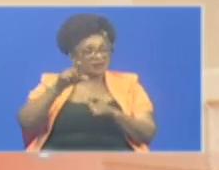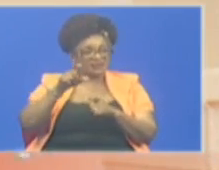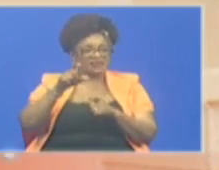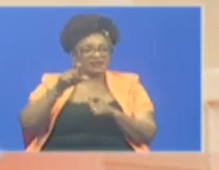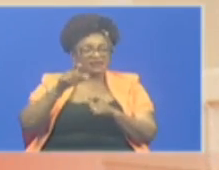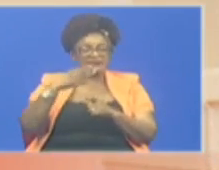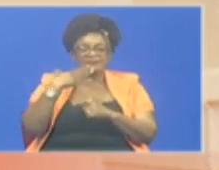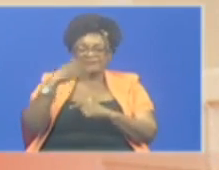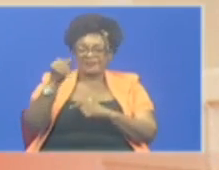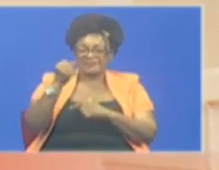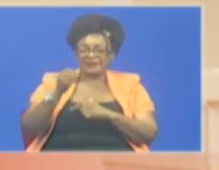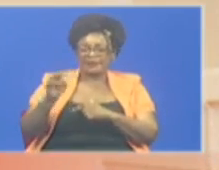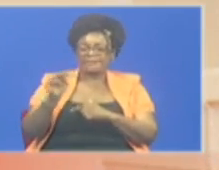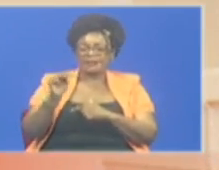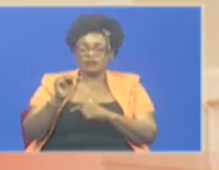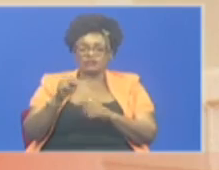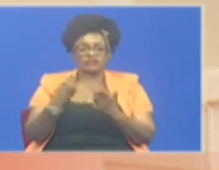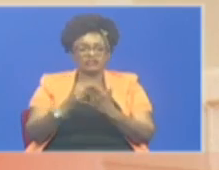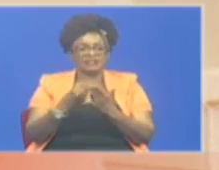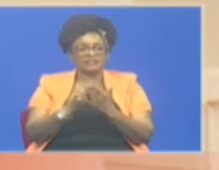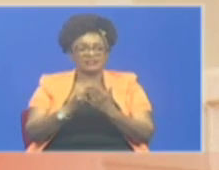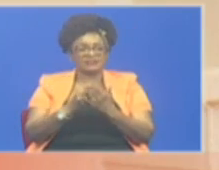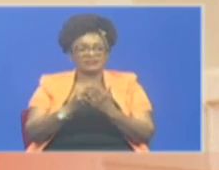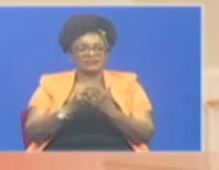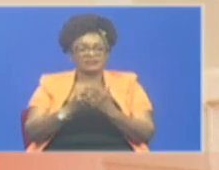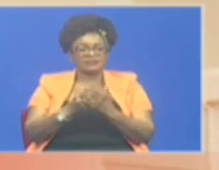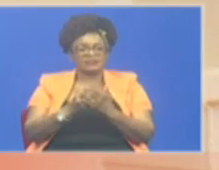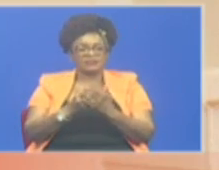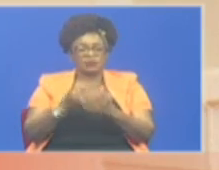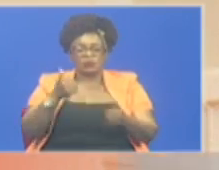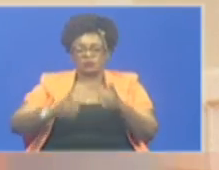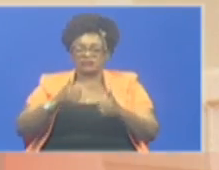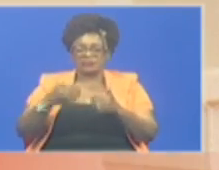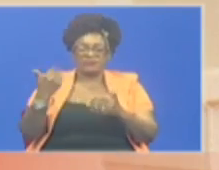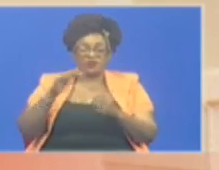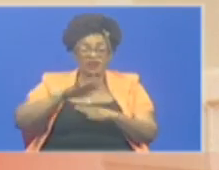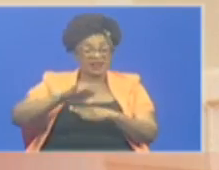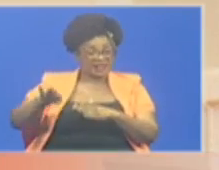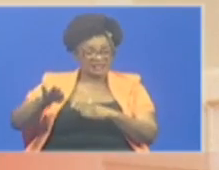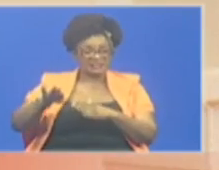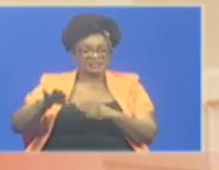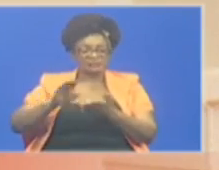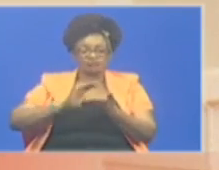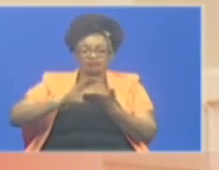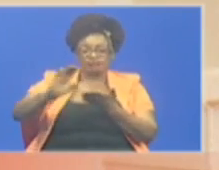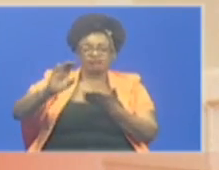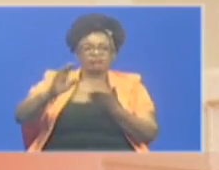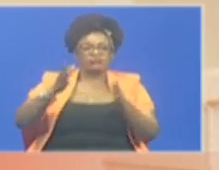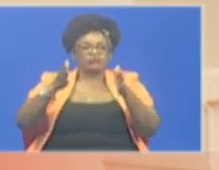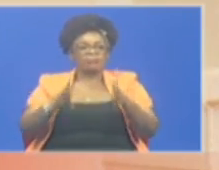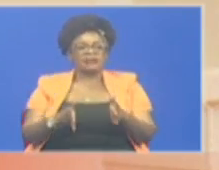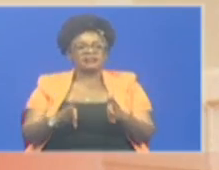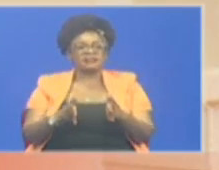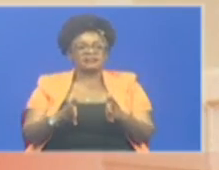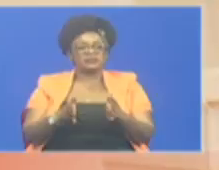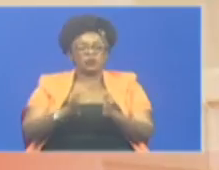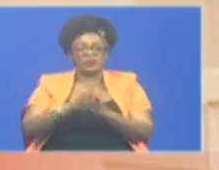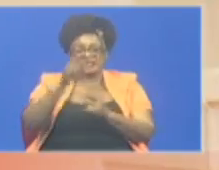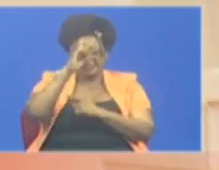500 million shillings, which were in arrears, have also been released to persons with